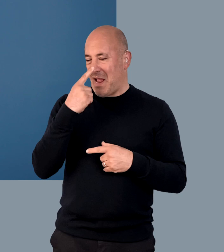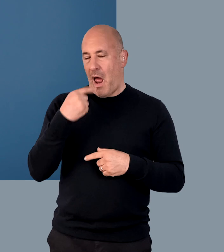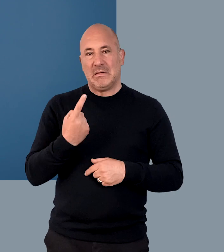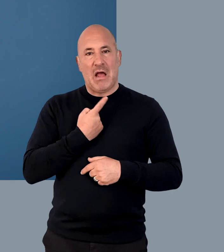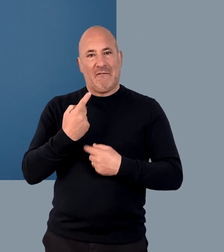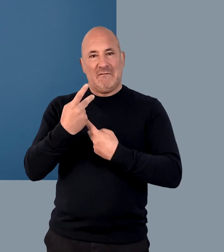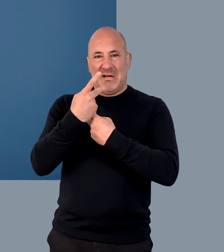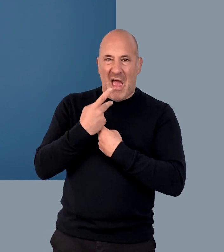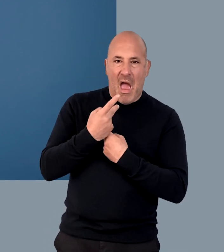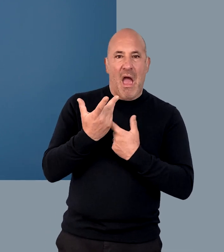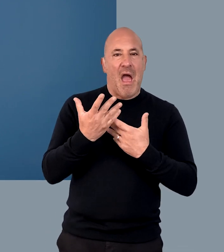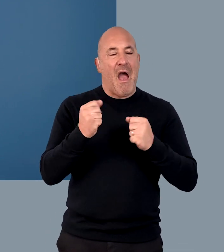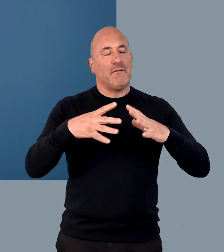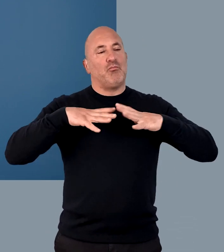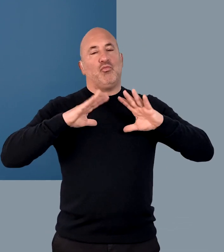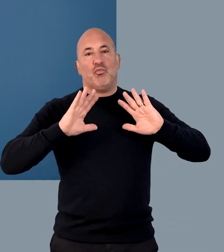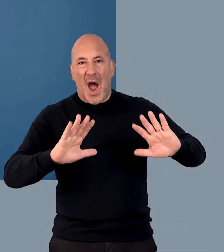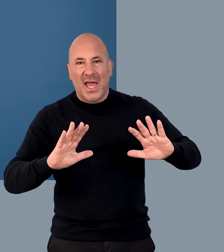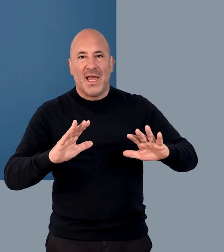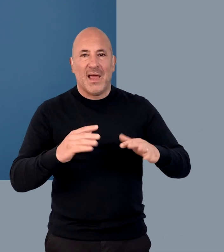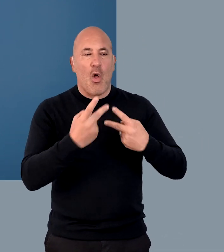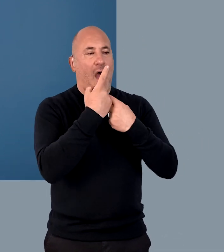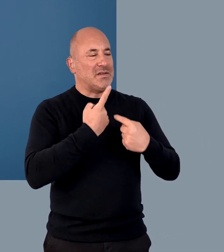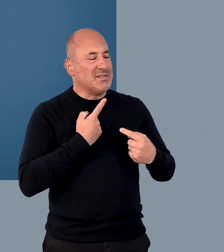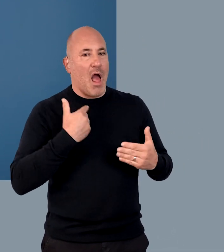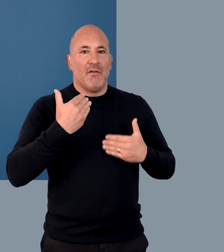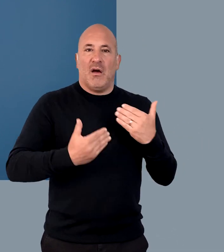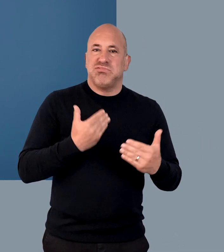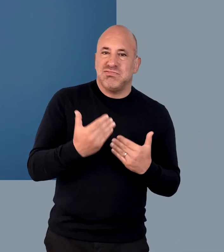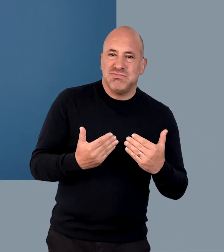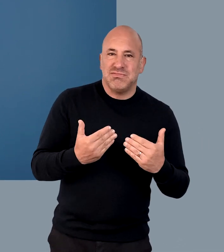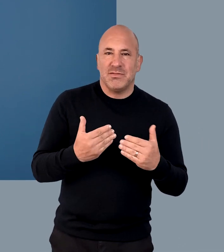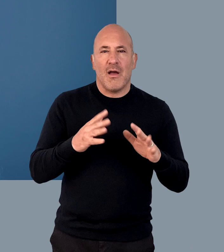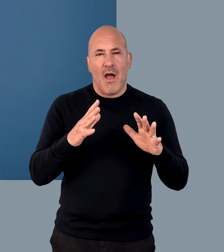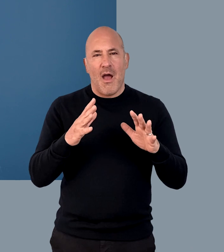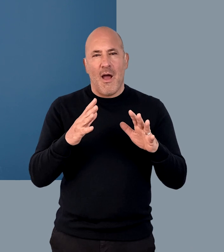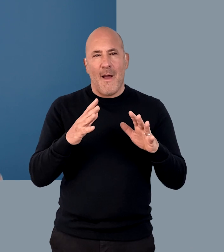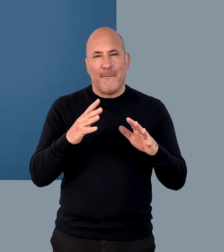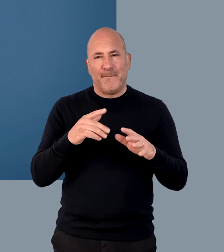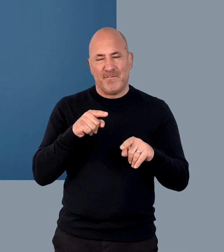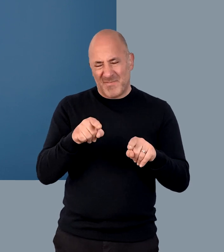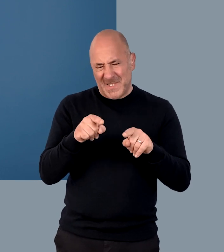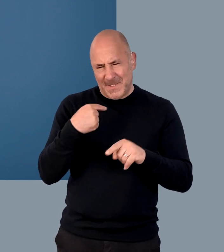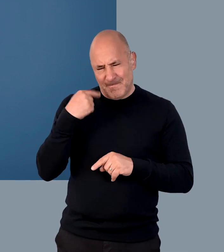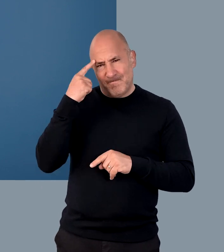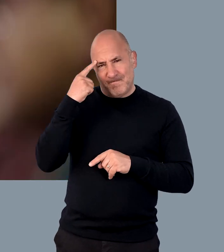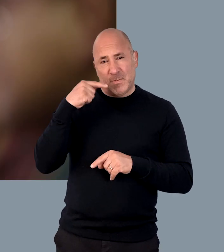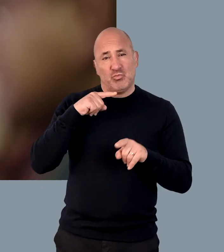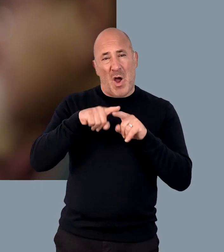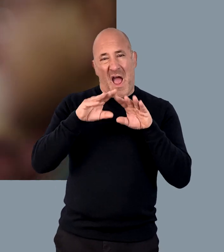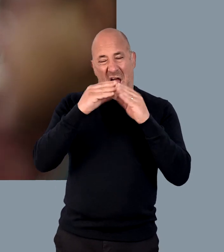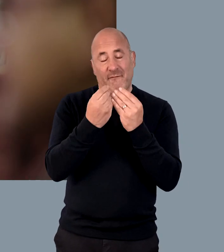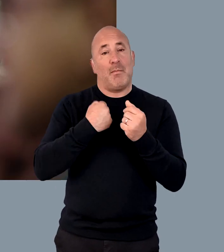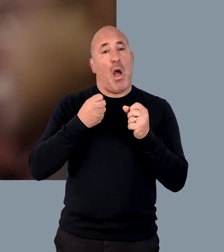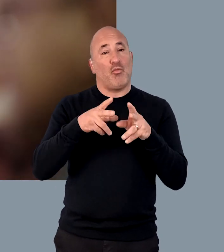we allow for self-care and breaks and just looking after ourselves. And I try and bring that legacy of care approach to everything I